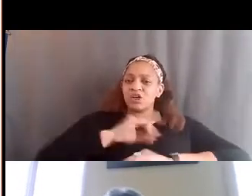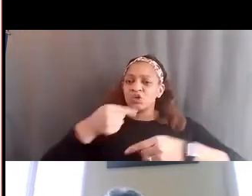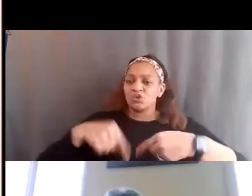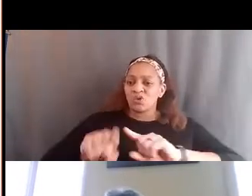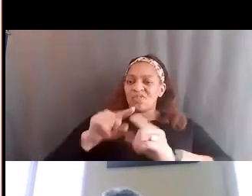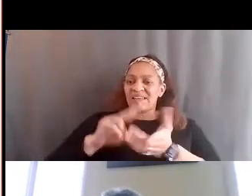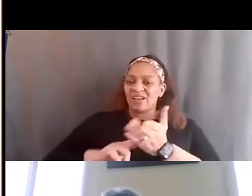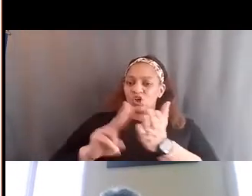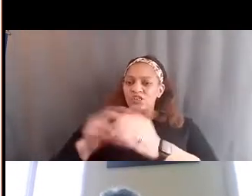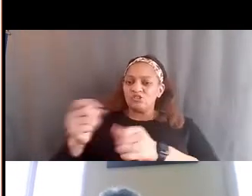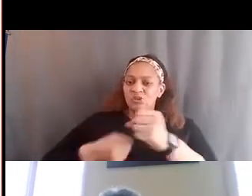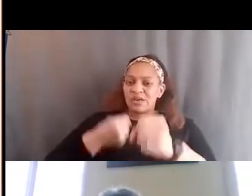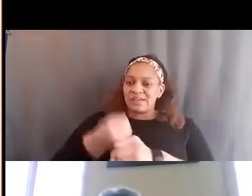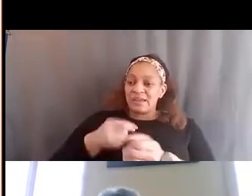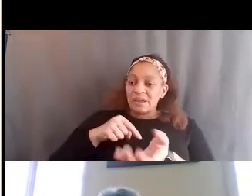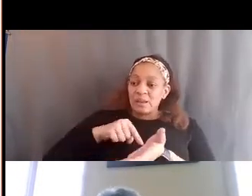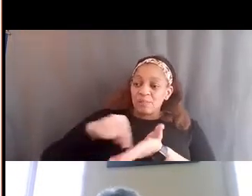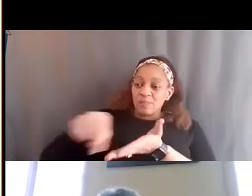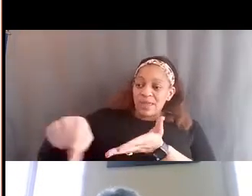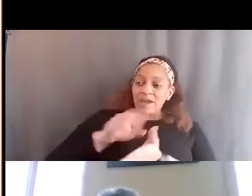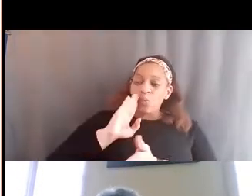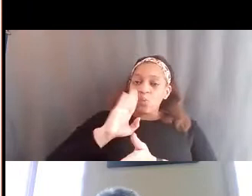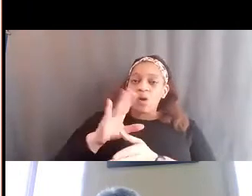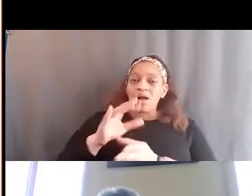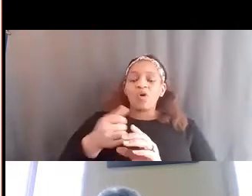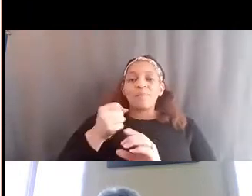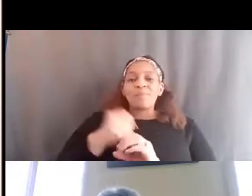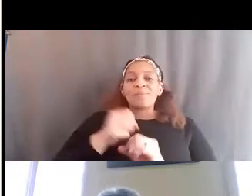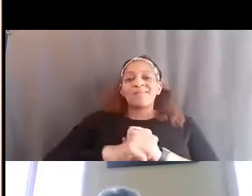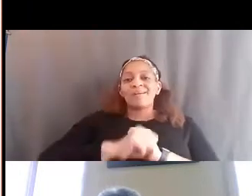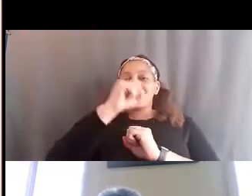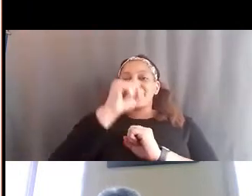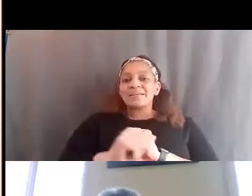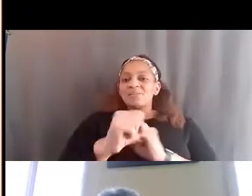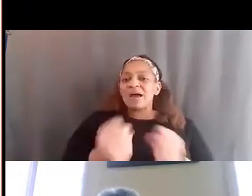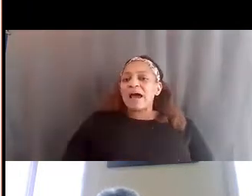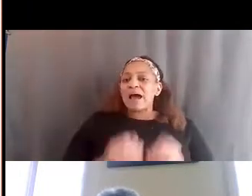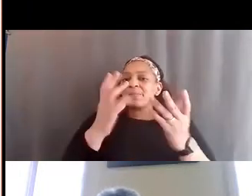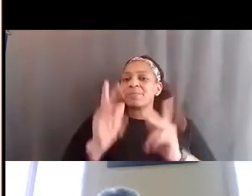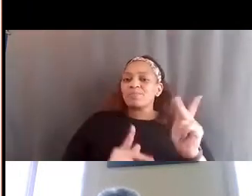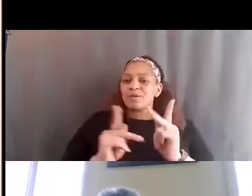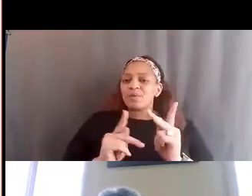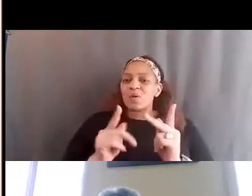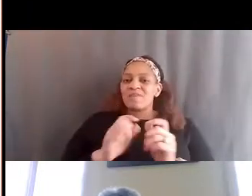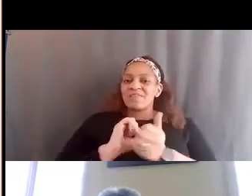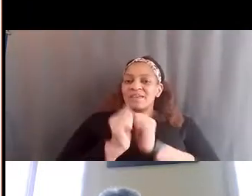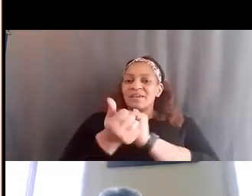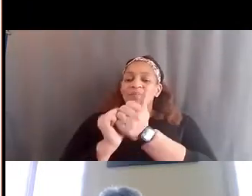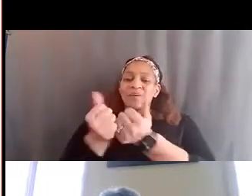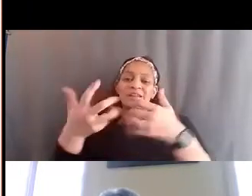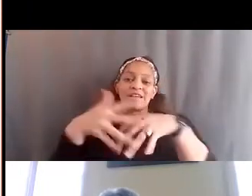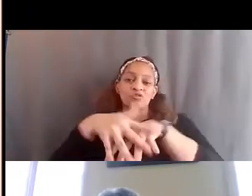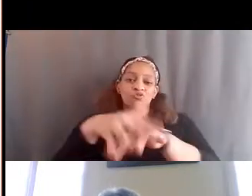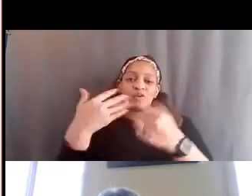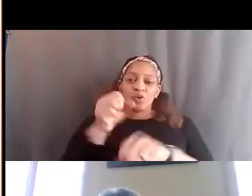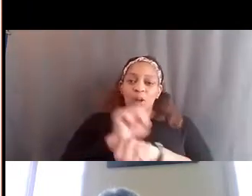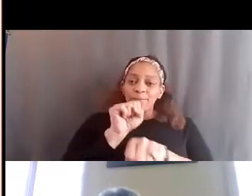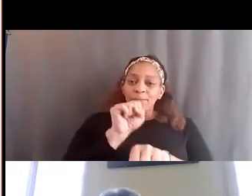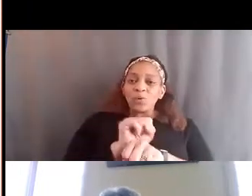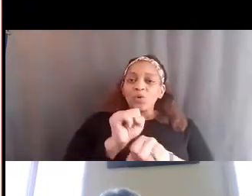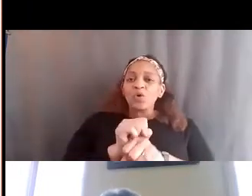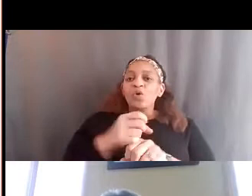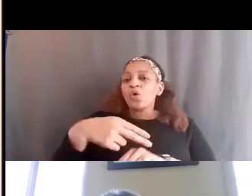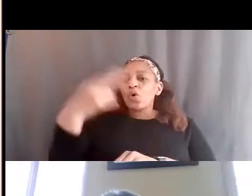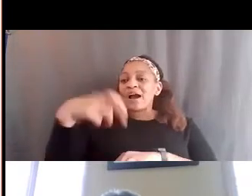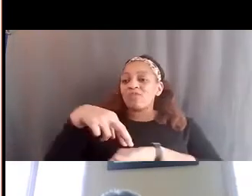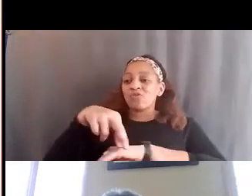payment. Things like expanding the total number of people they have in competitive integrated employment, or having a high